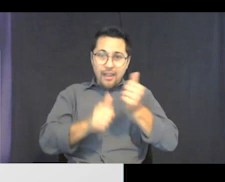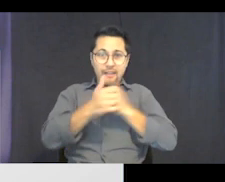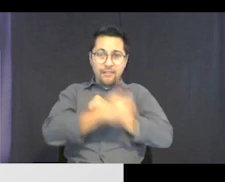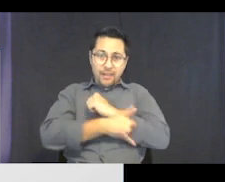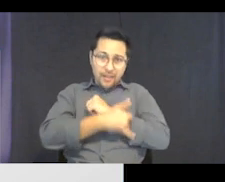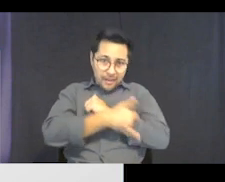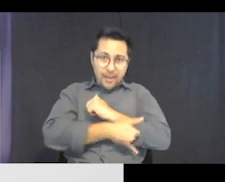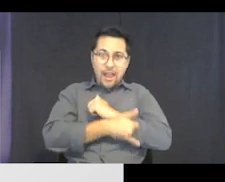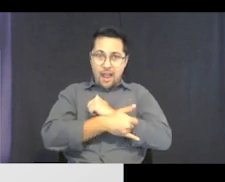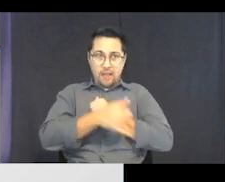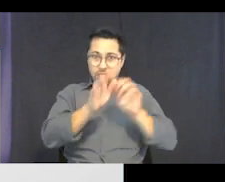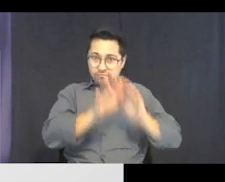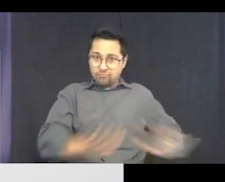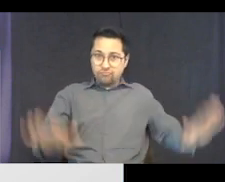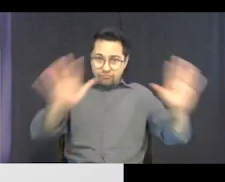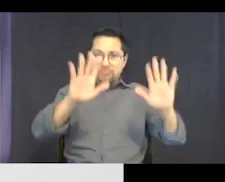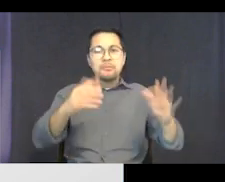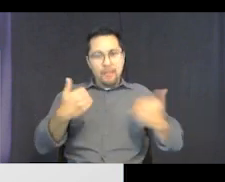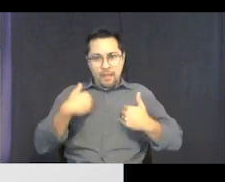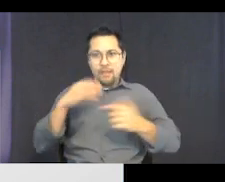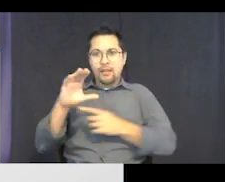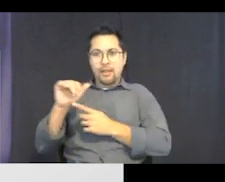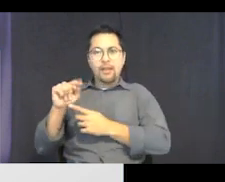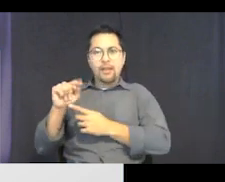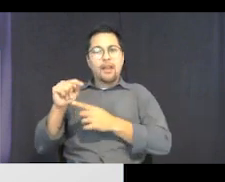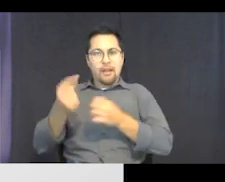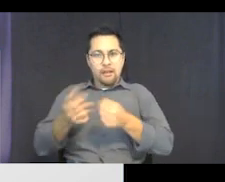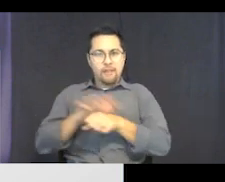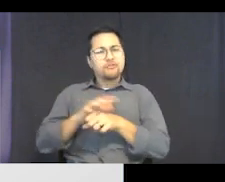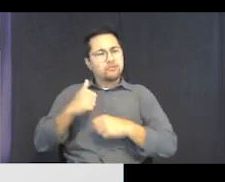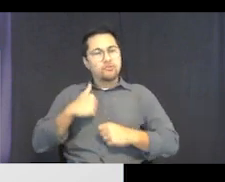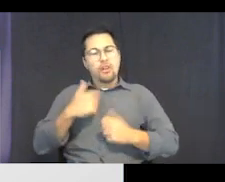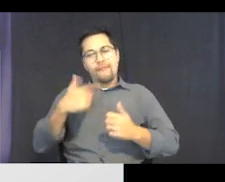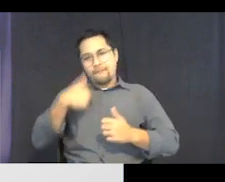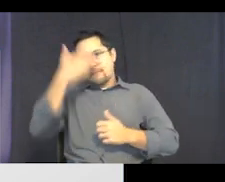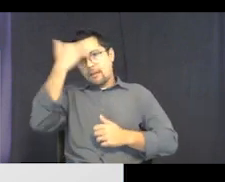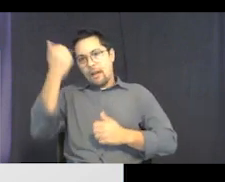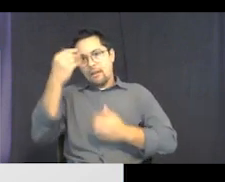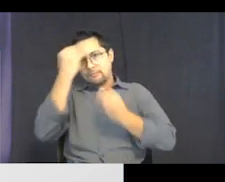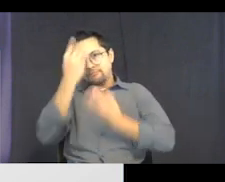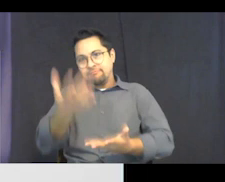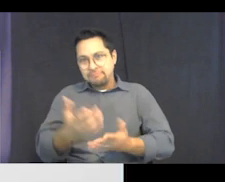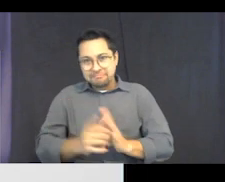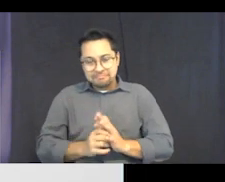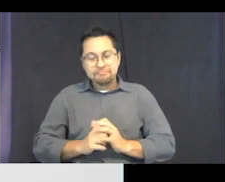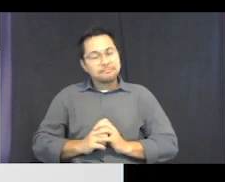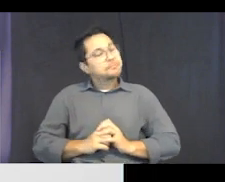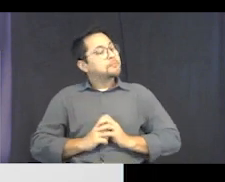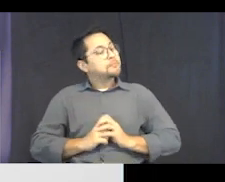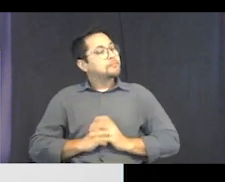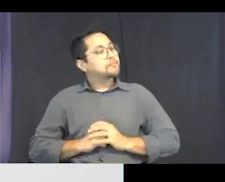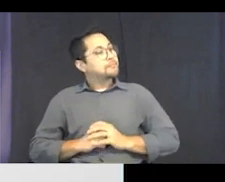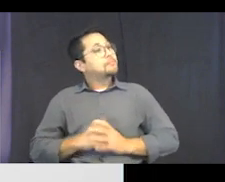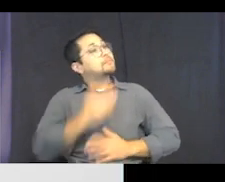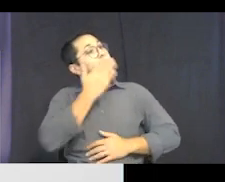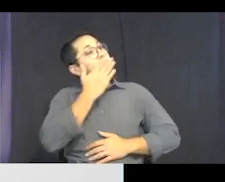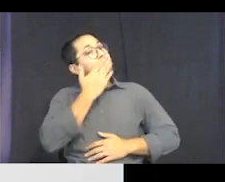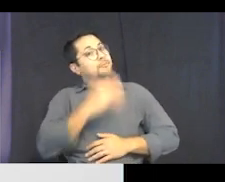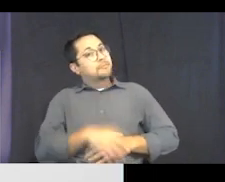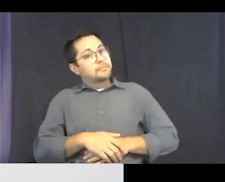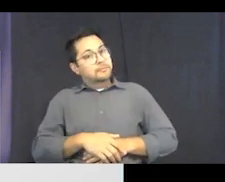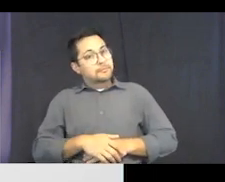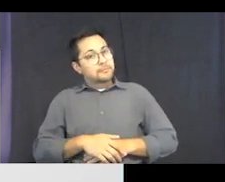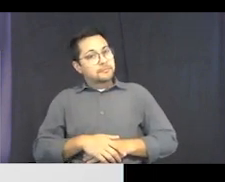of Florida does have CAT coverage. So I meant to let everyone know that too. Okay. Thank you,